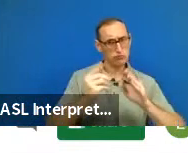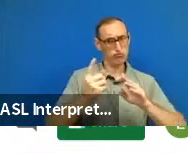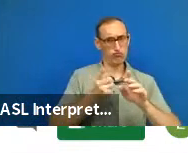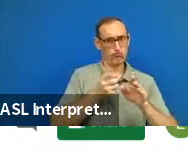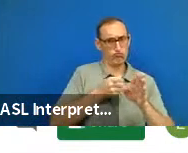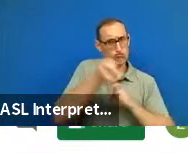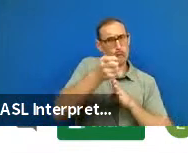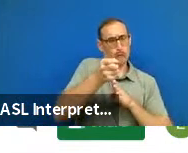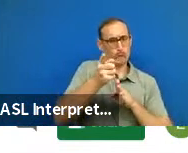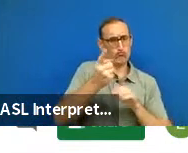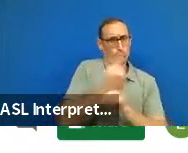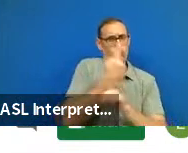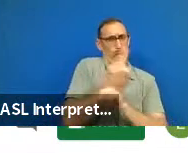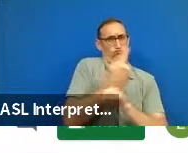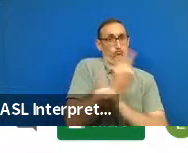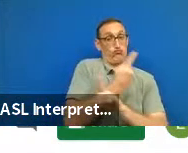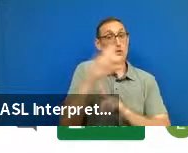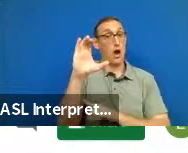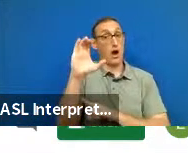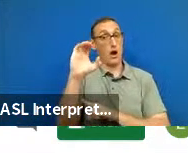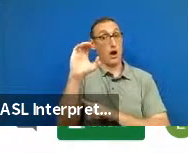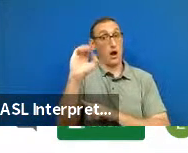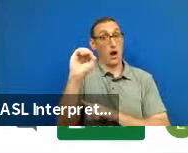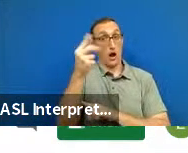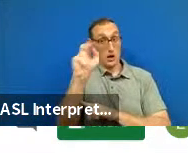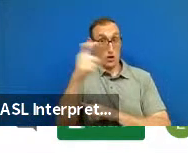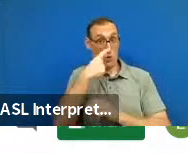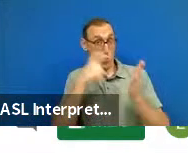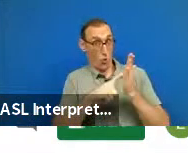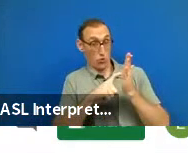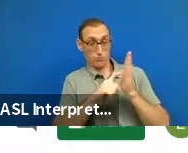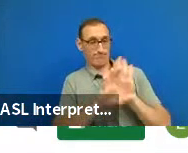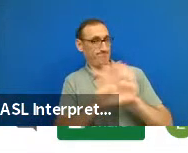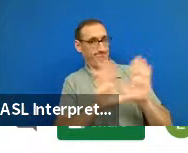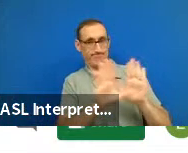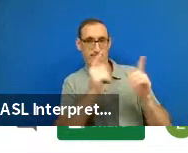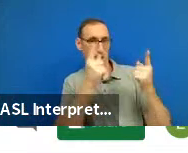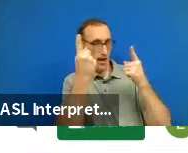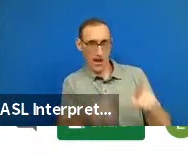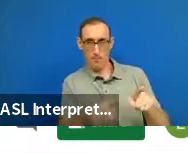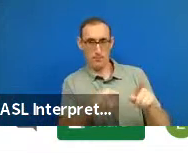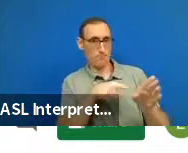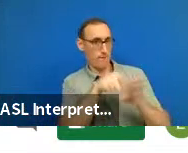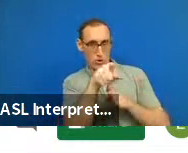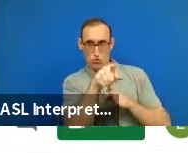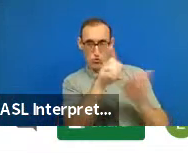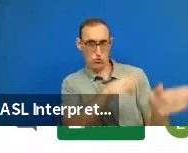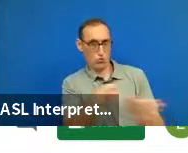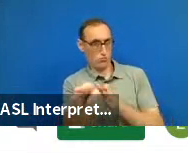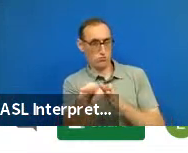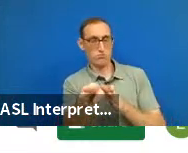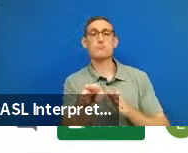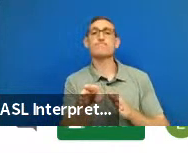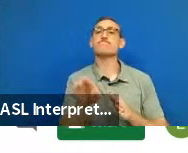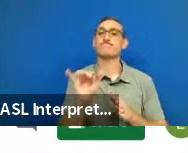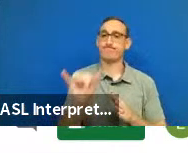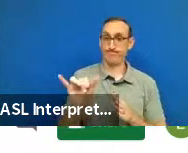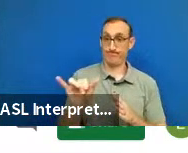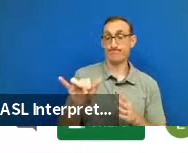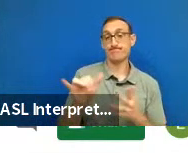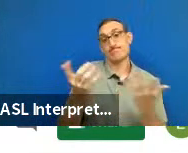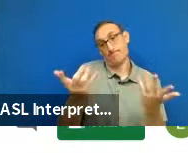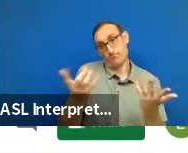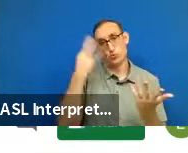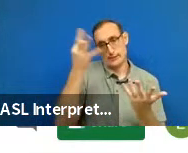taking place. So what I'm saying, I think that if we discuss and come up with, and I think perhaps we